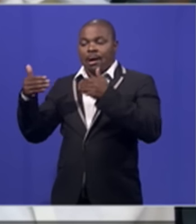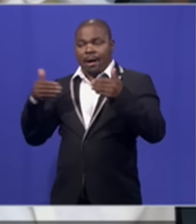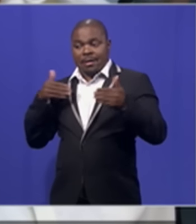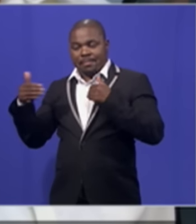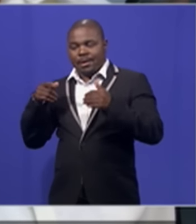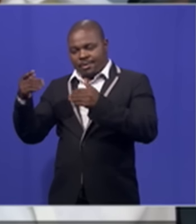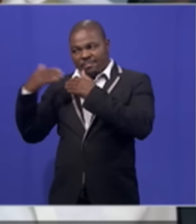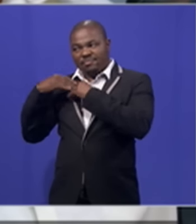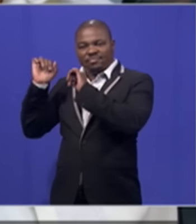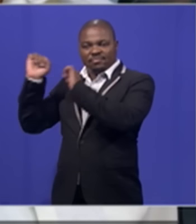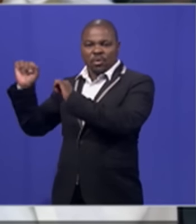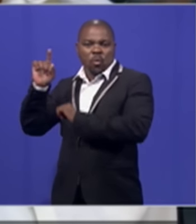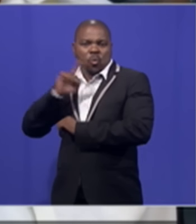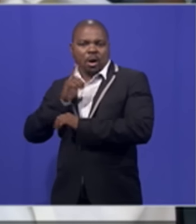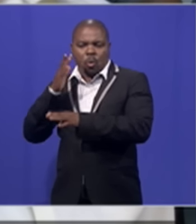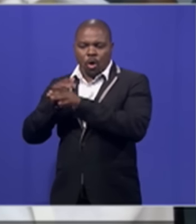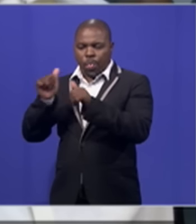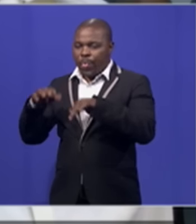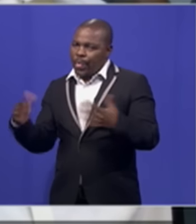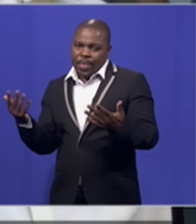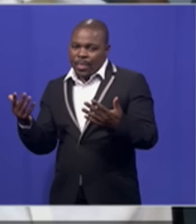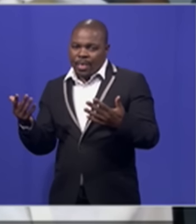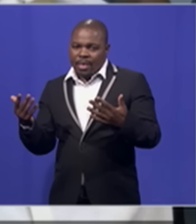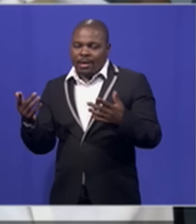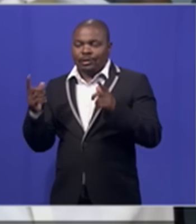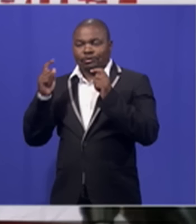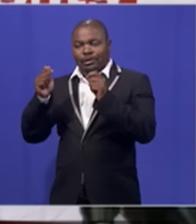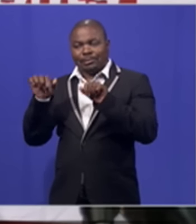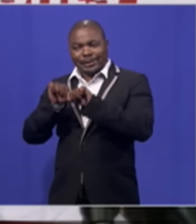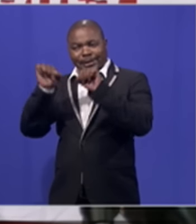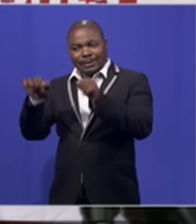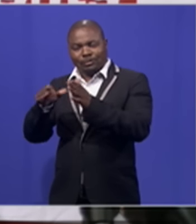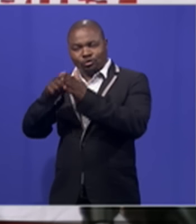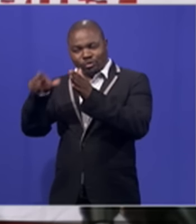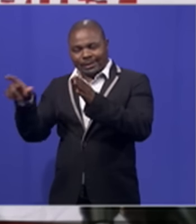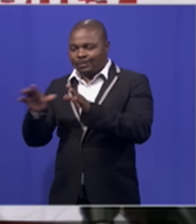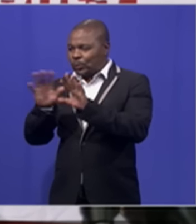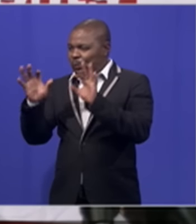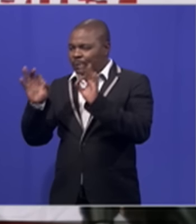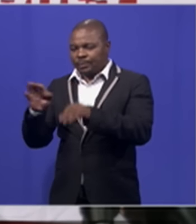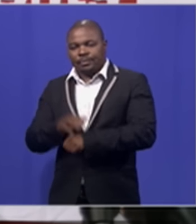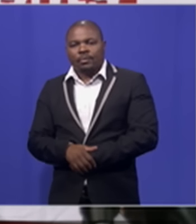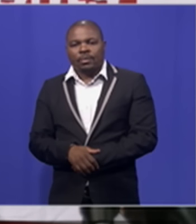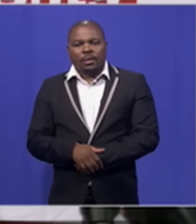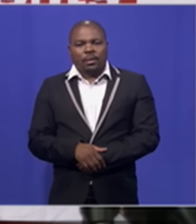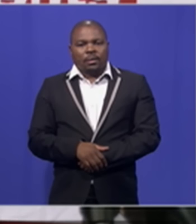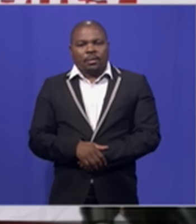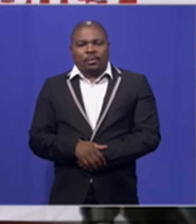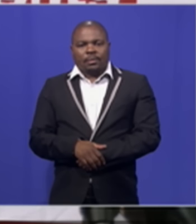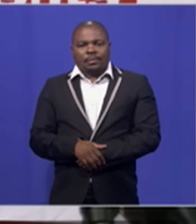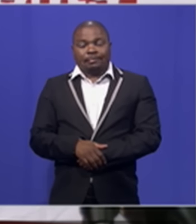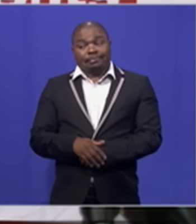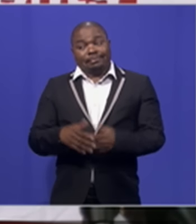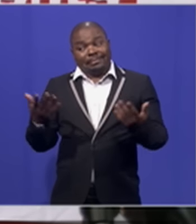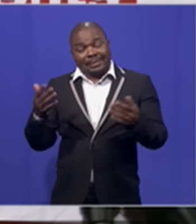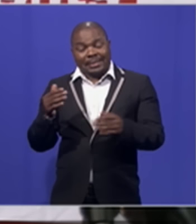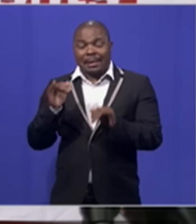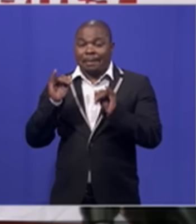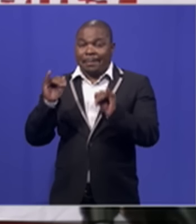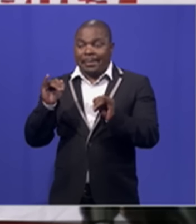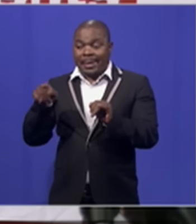maikarabelo ka ntlha ya go se dire ka tlhomamo ga lenaneo la dipalangwa tsa barutwana. As a direct consequence,